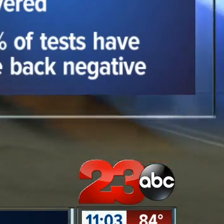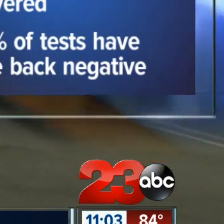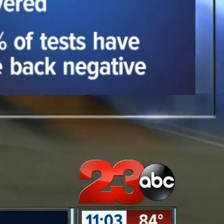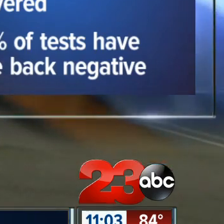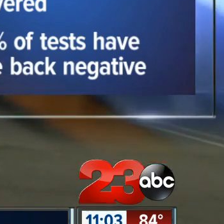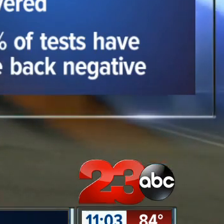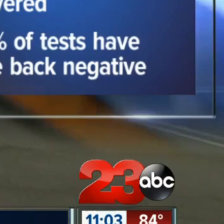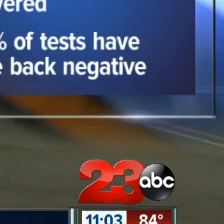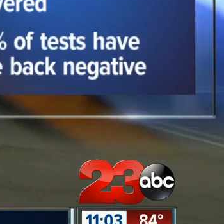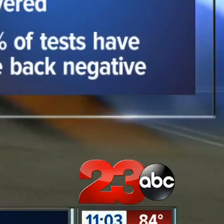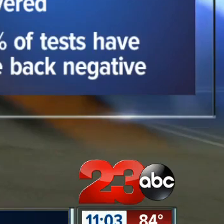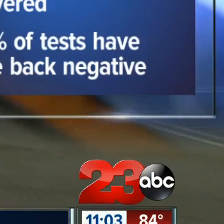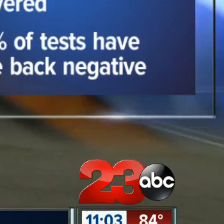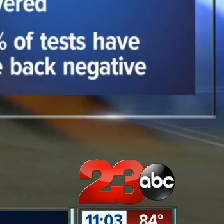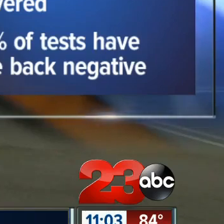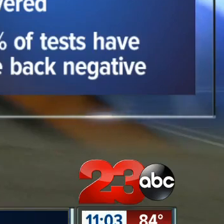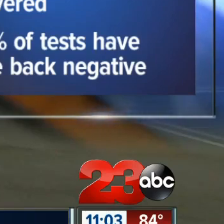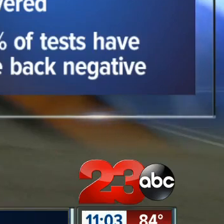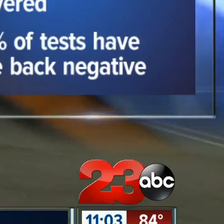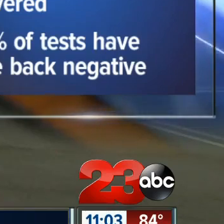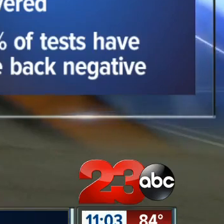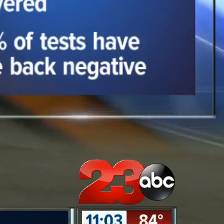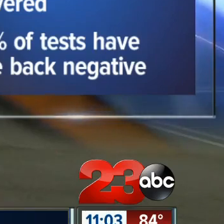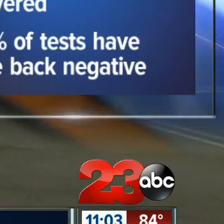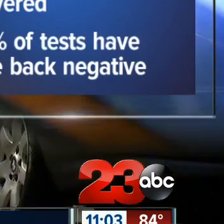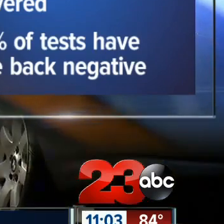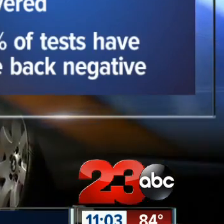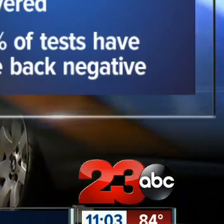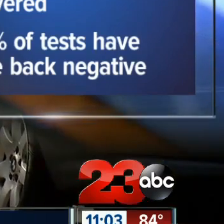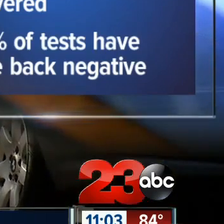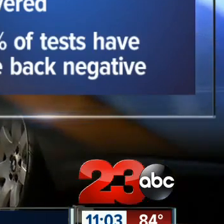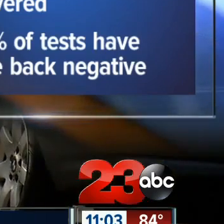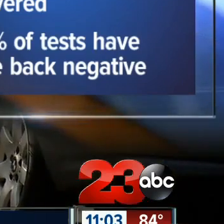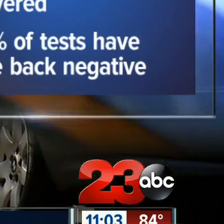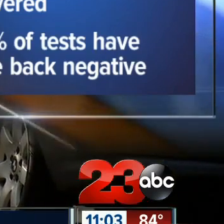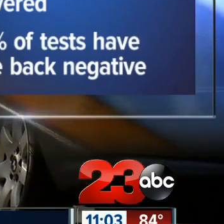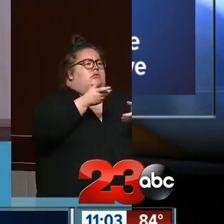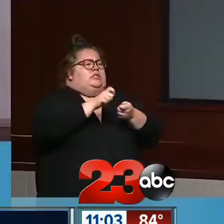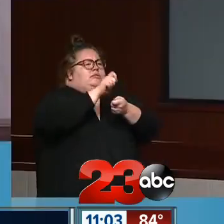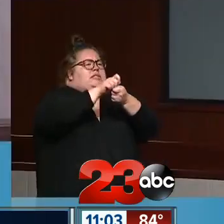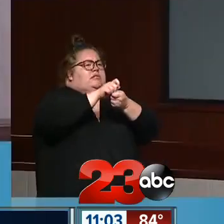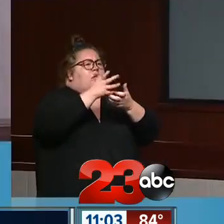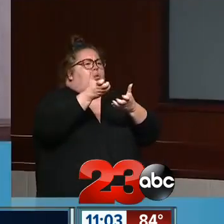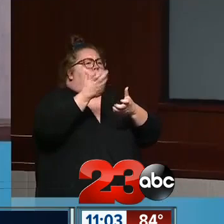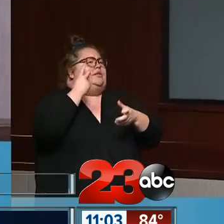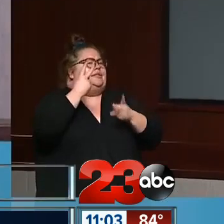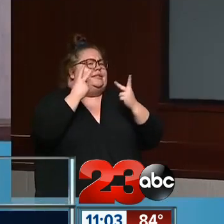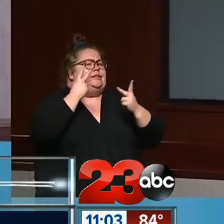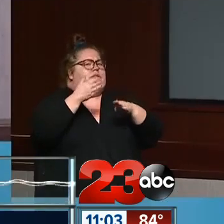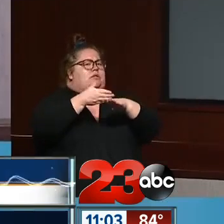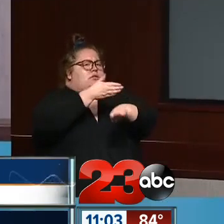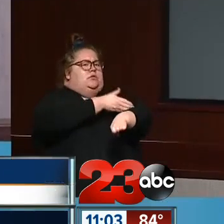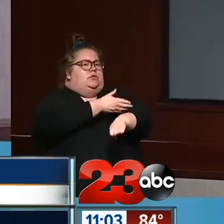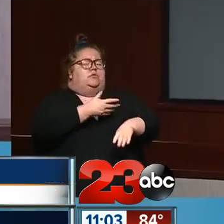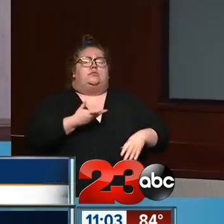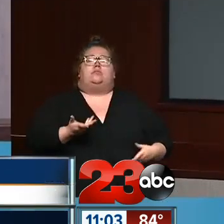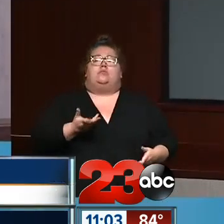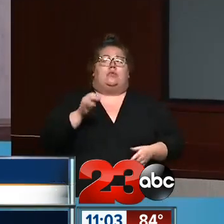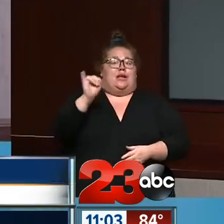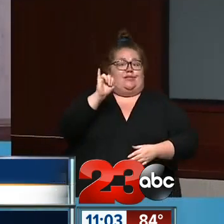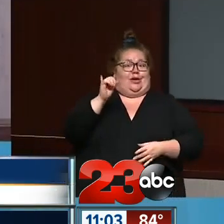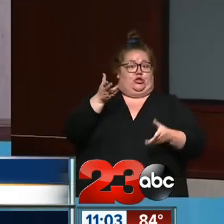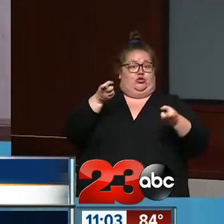he's continuing to ask the state for more help when it comes to our skilled nursing facilities. There's a couple of fundamental issues. Infection control